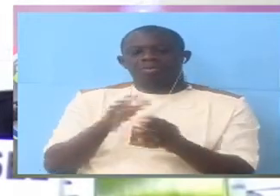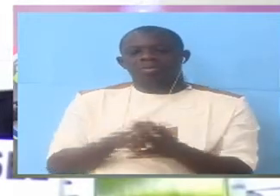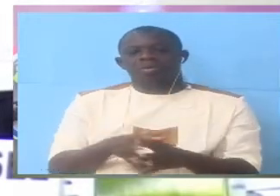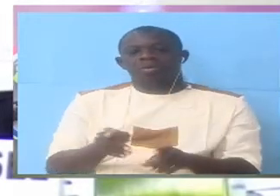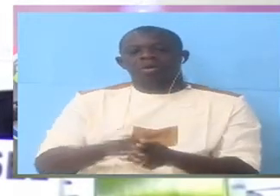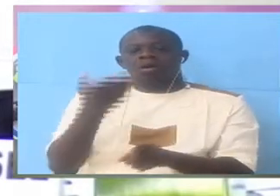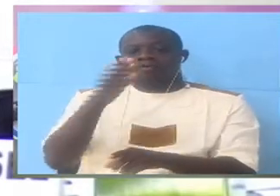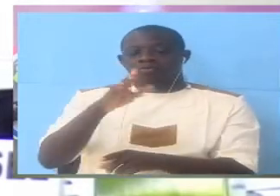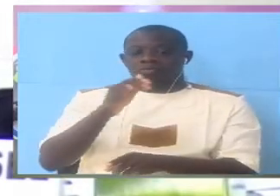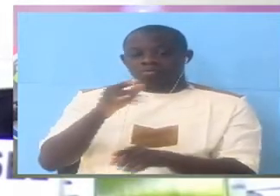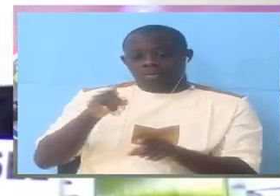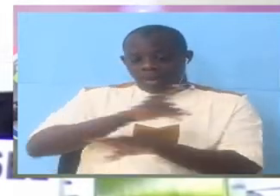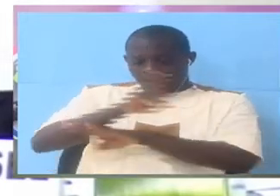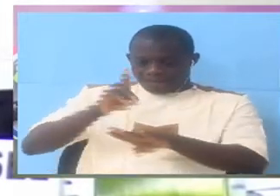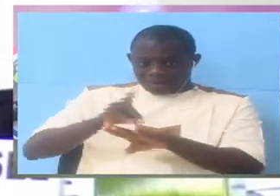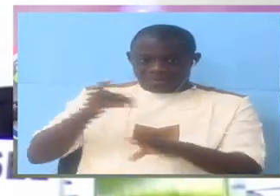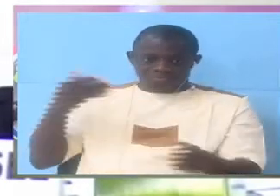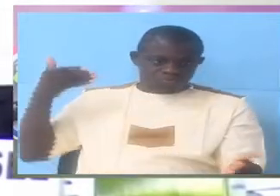from there to the place,